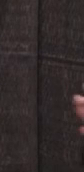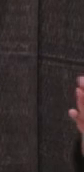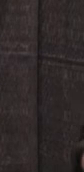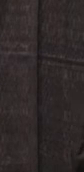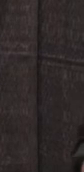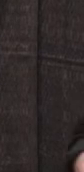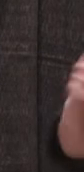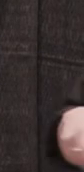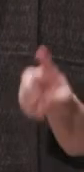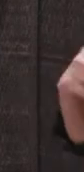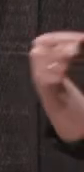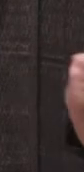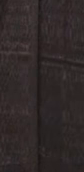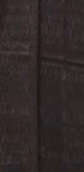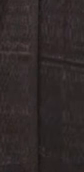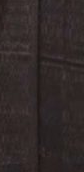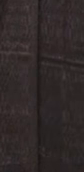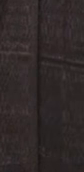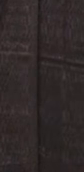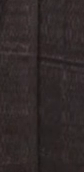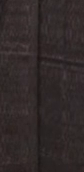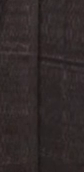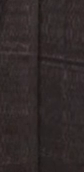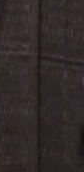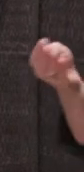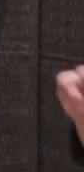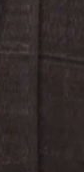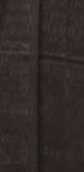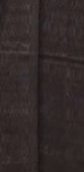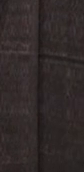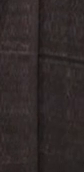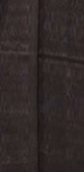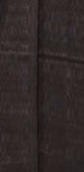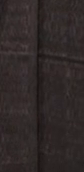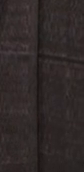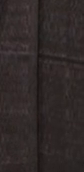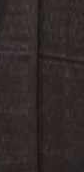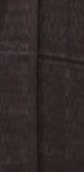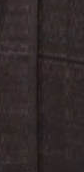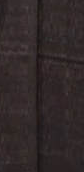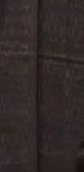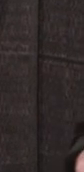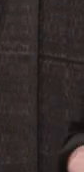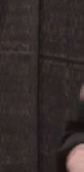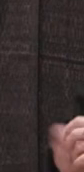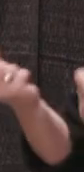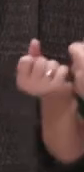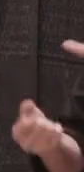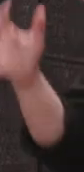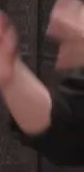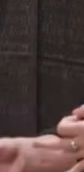If you go back and see the debate, this is one of the examples I had, and I gave to one of the members who I know, I'm sure, 100% supported